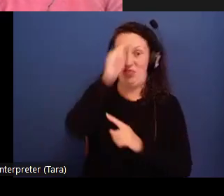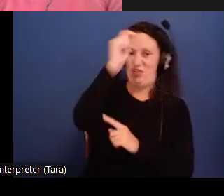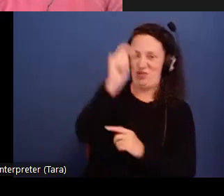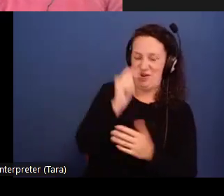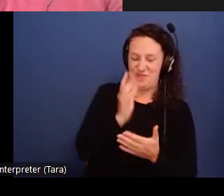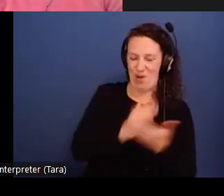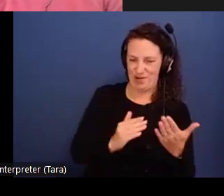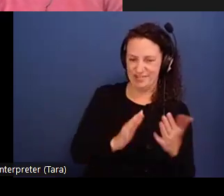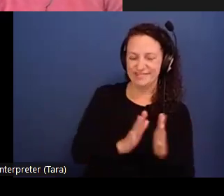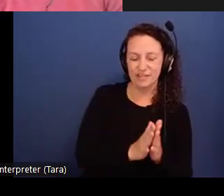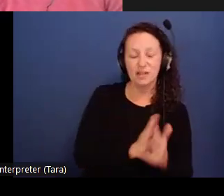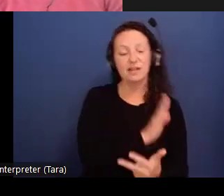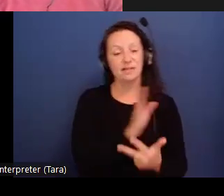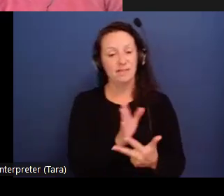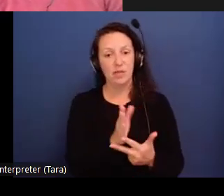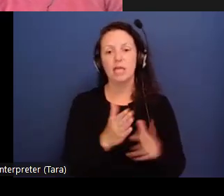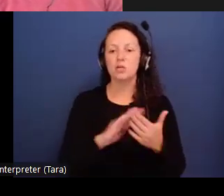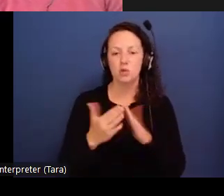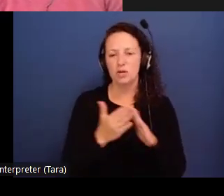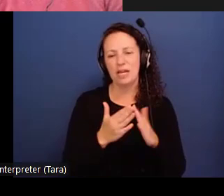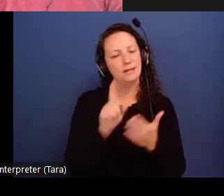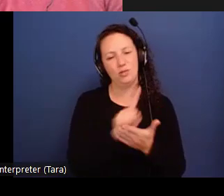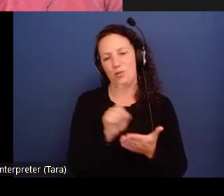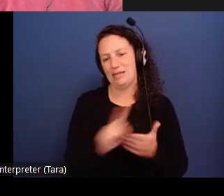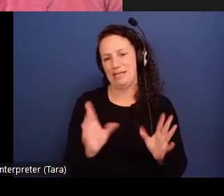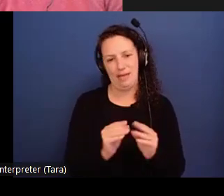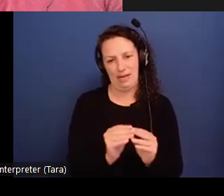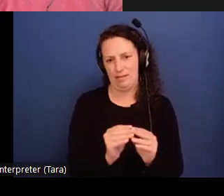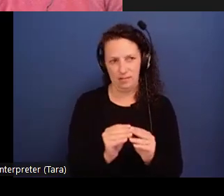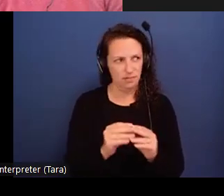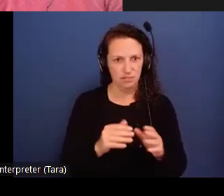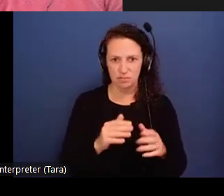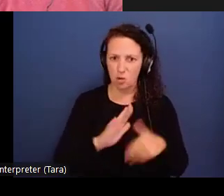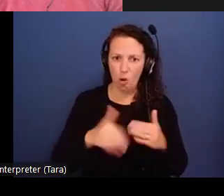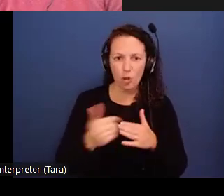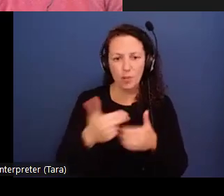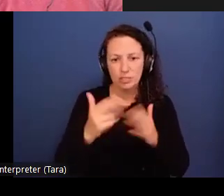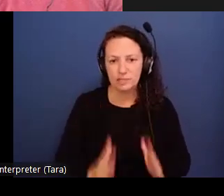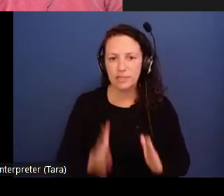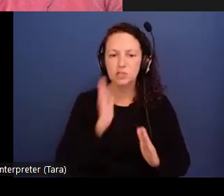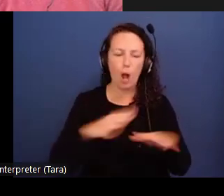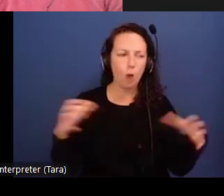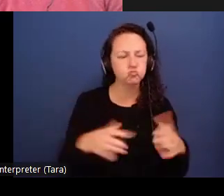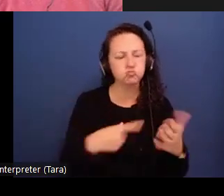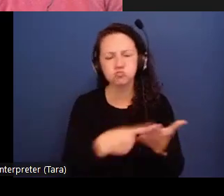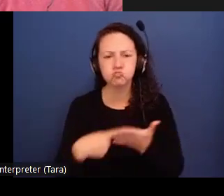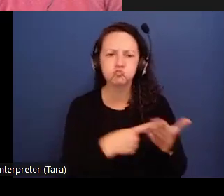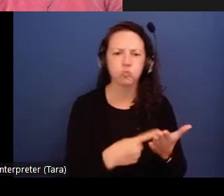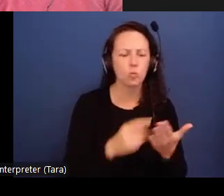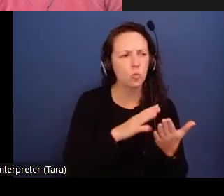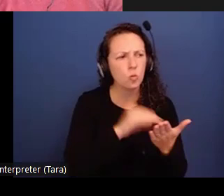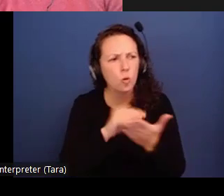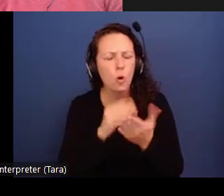community side is a weekly meeting that we've got with all of our cohort where they exchange ideas and they take that to the practice. So what they've